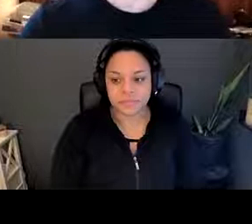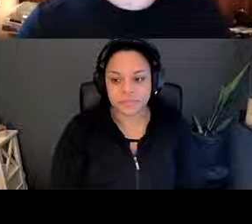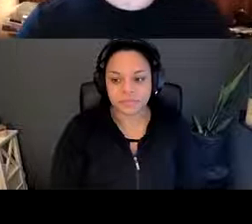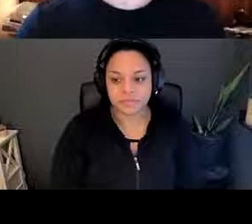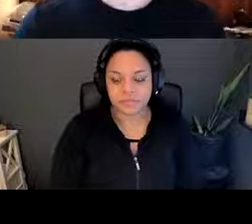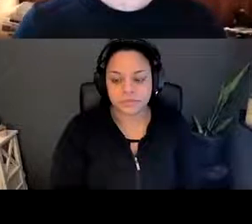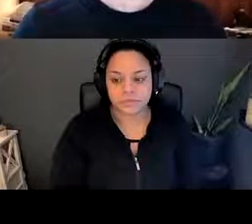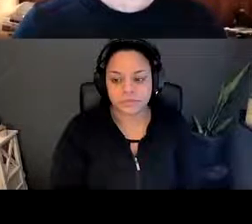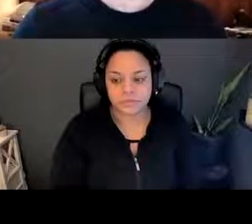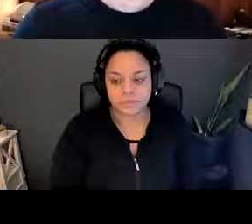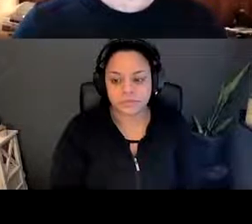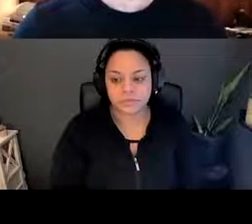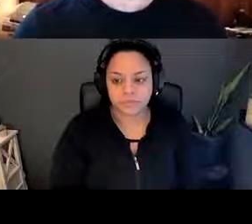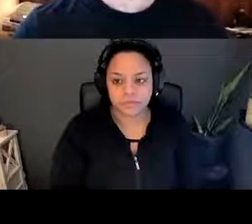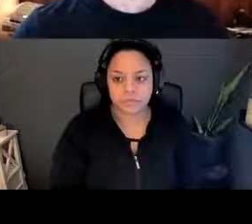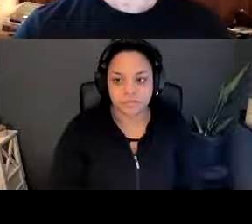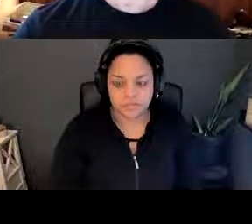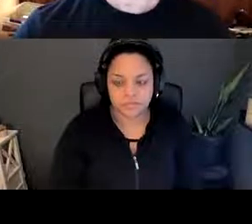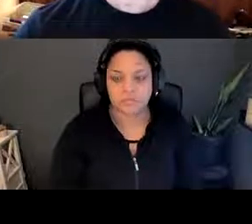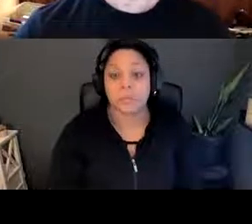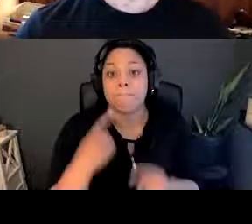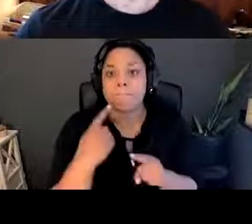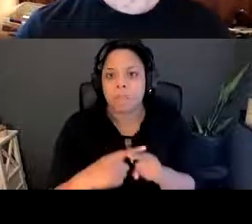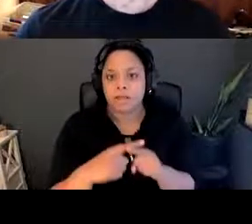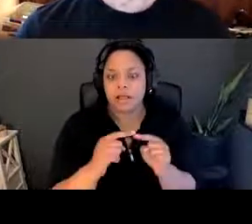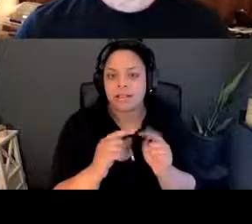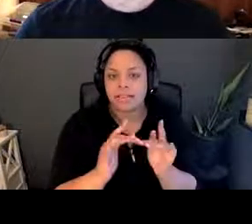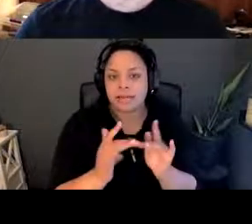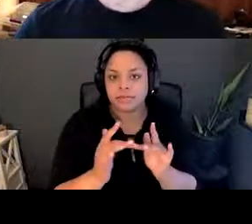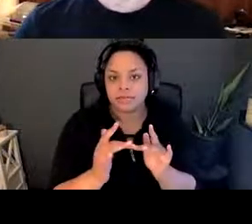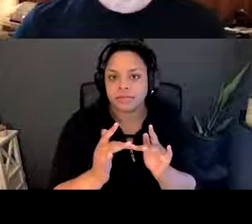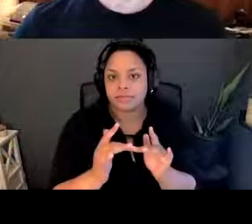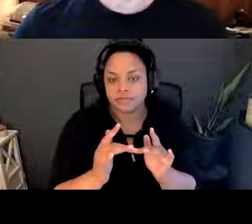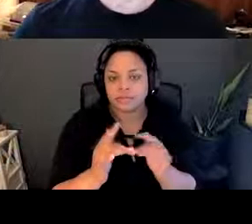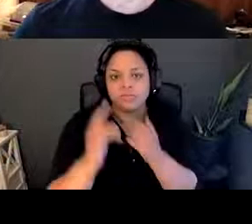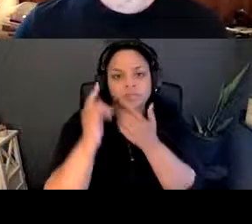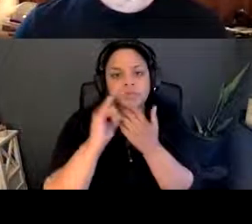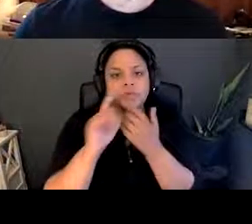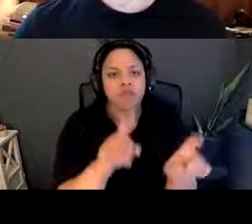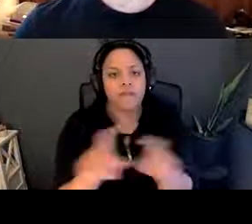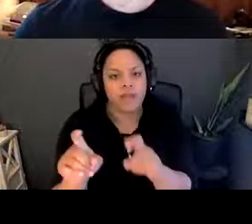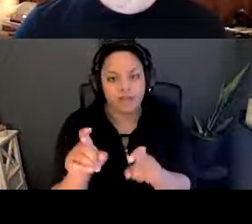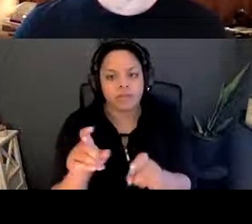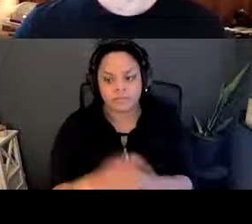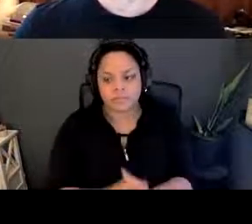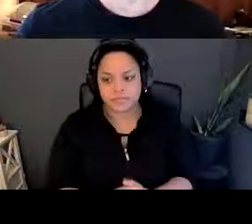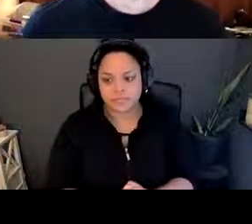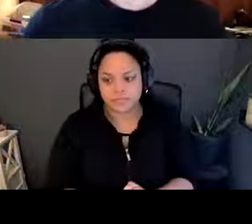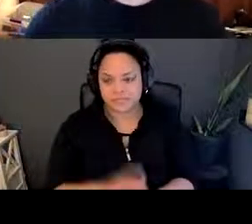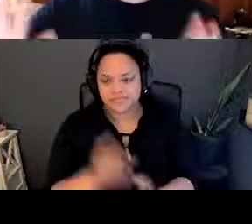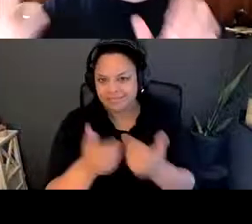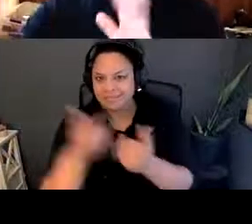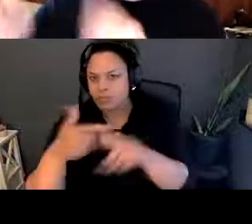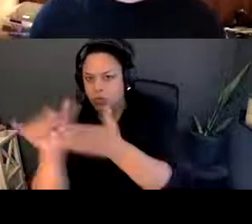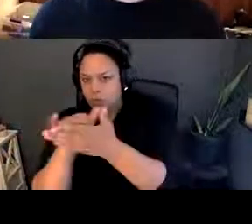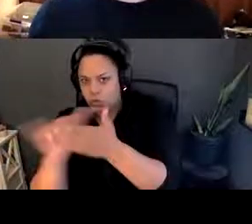@ucl.edu. And then again, I put the link for that little survey that we have. And this is separate from New York. They